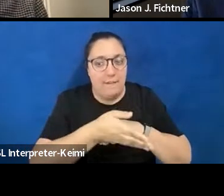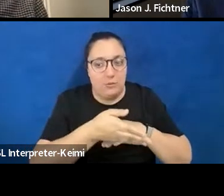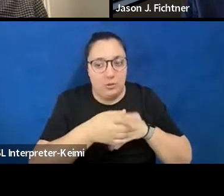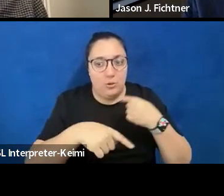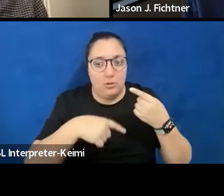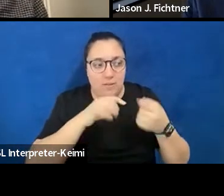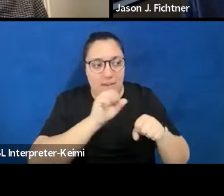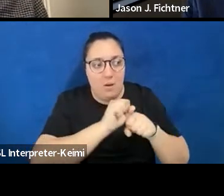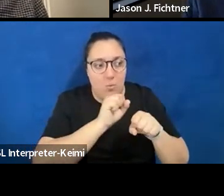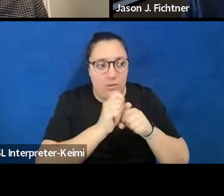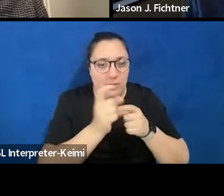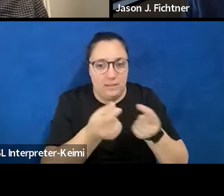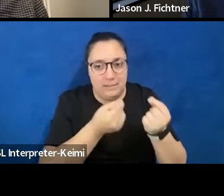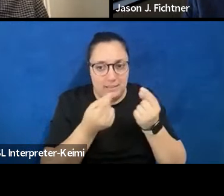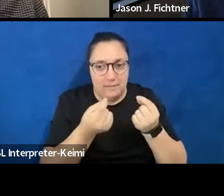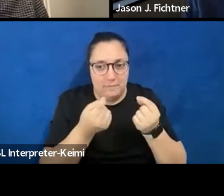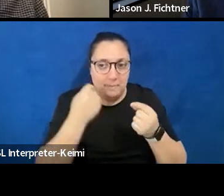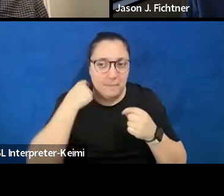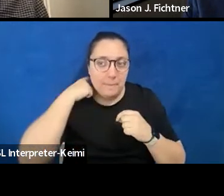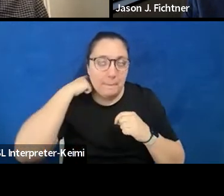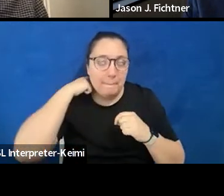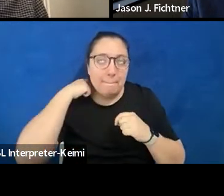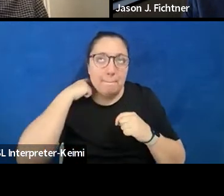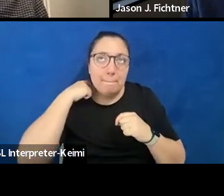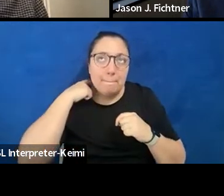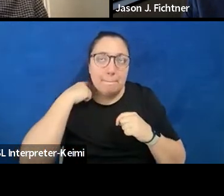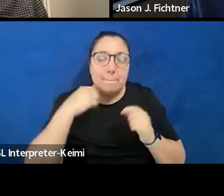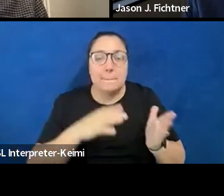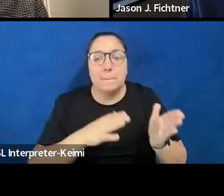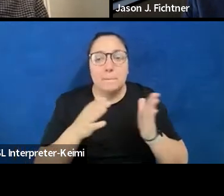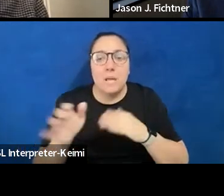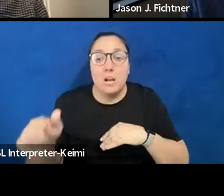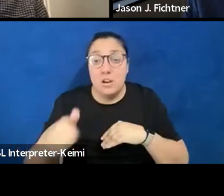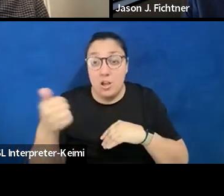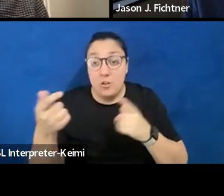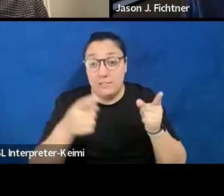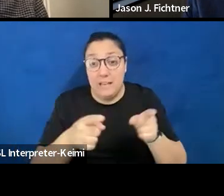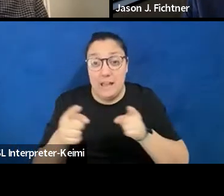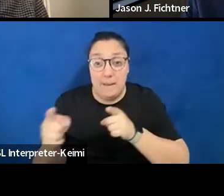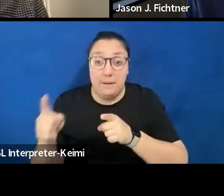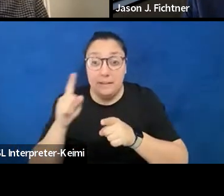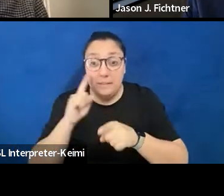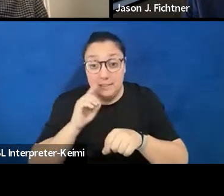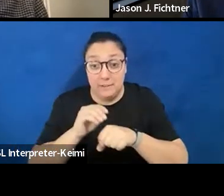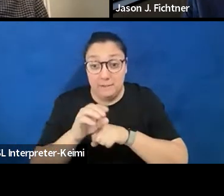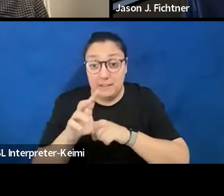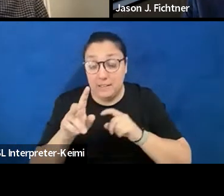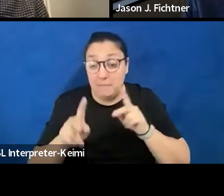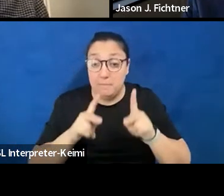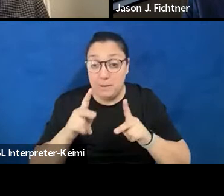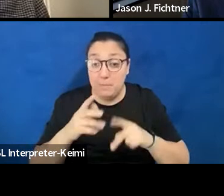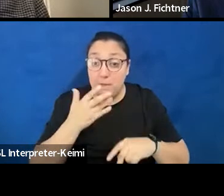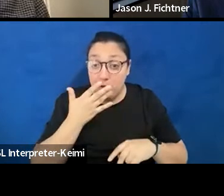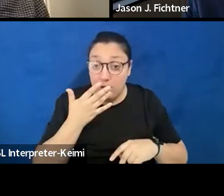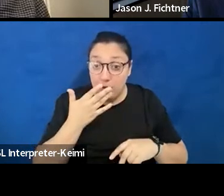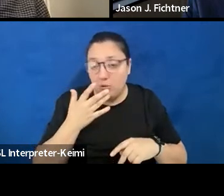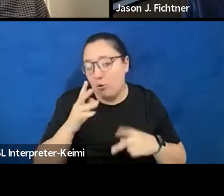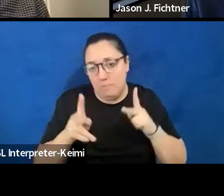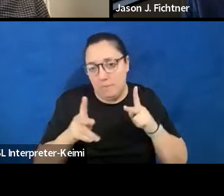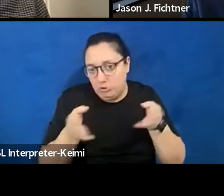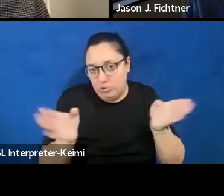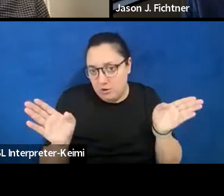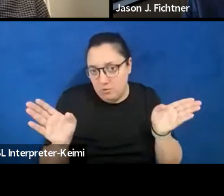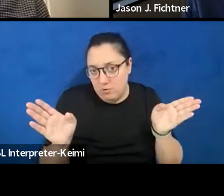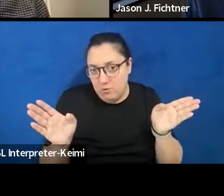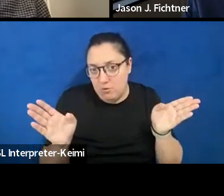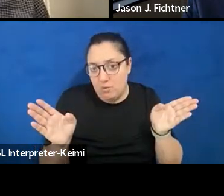they did. I think another thing that is happening now that is affecting people of color, and I think people in general, is kind of the